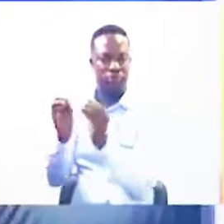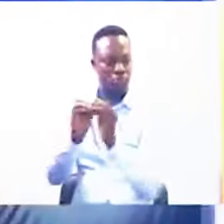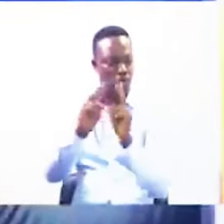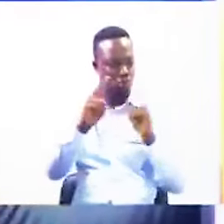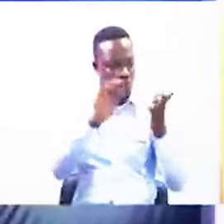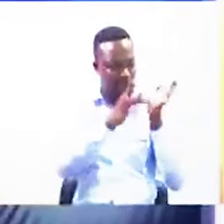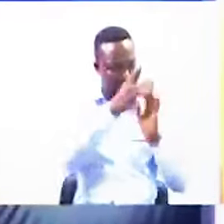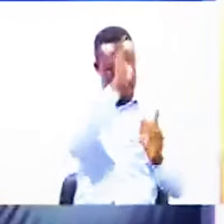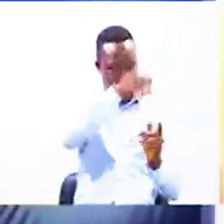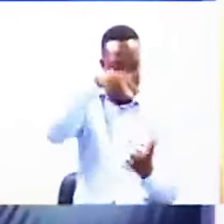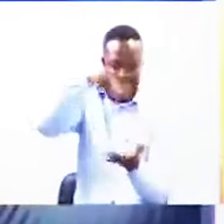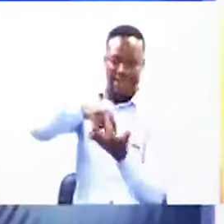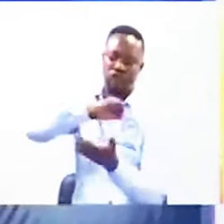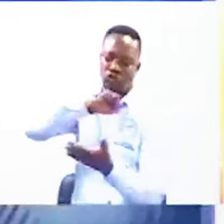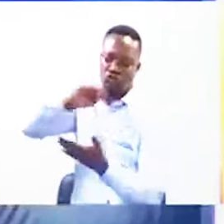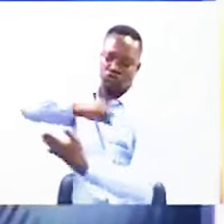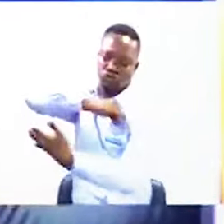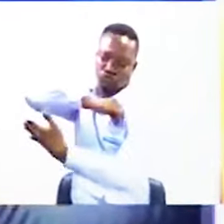them.